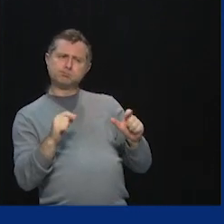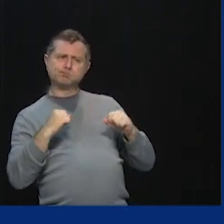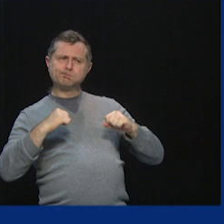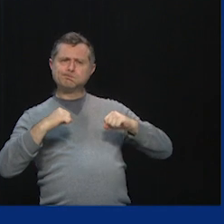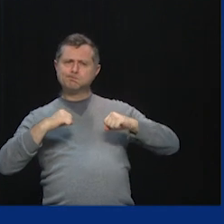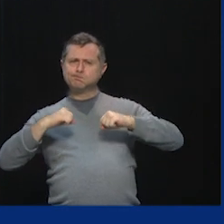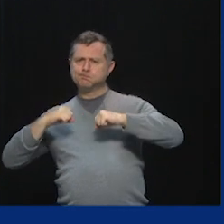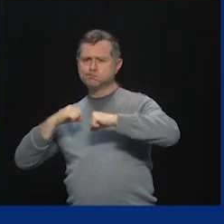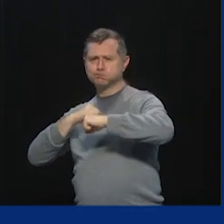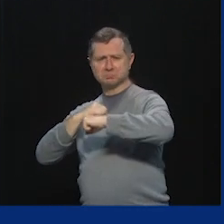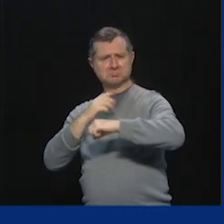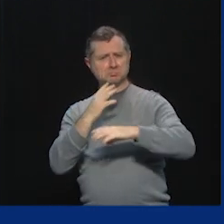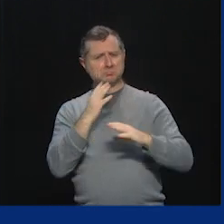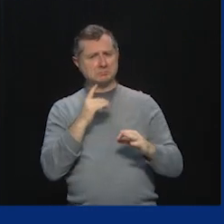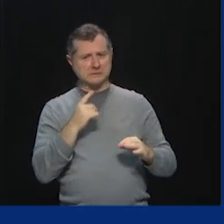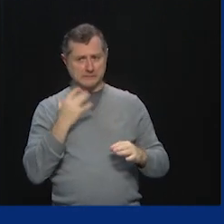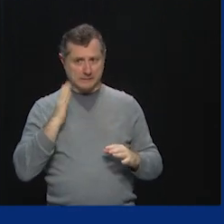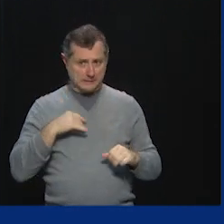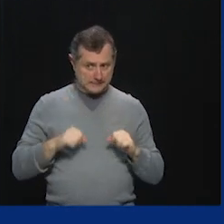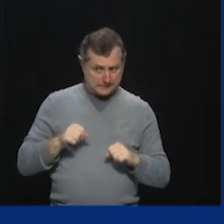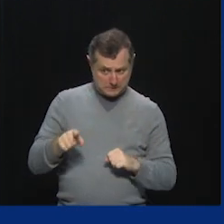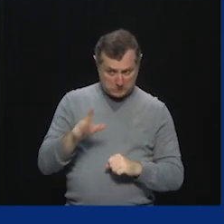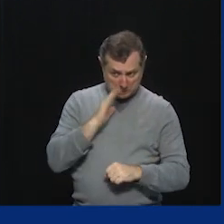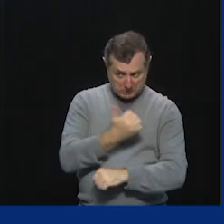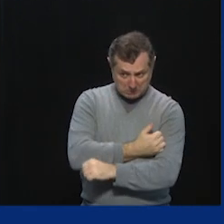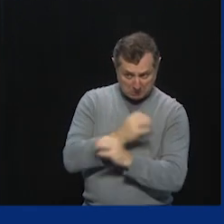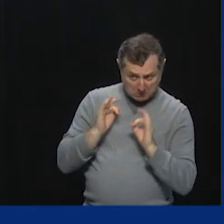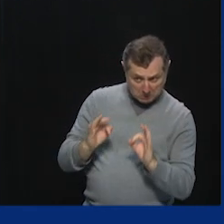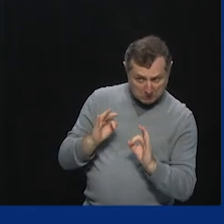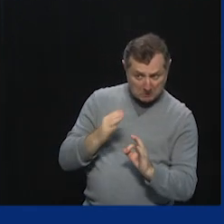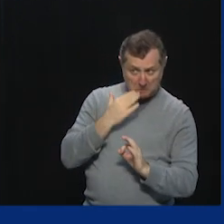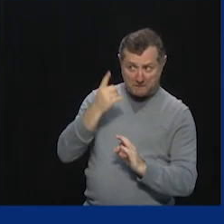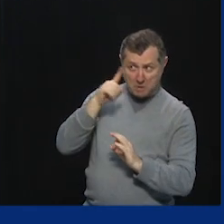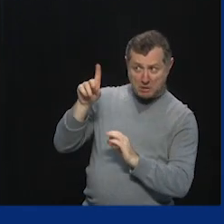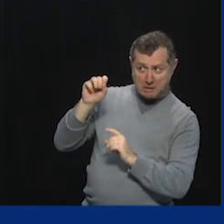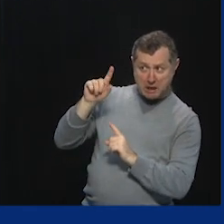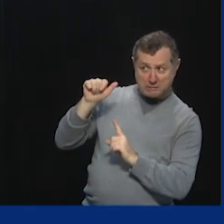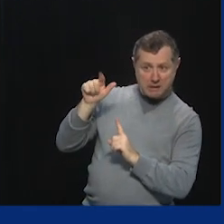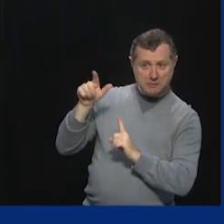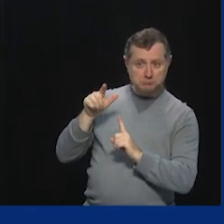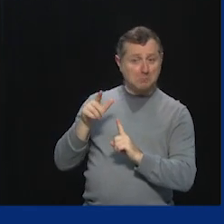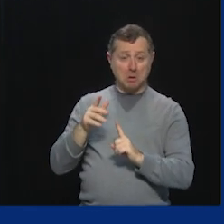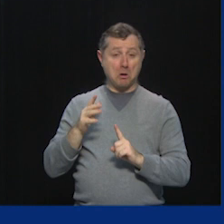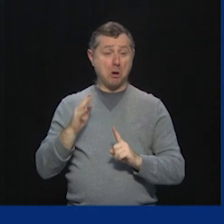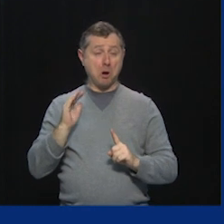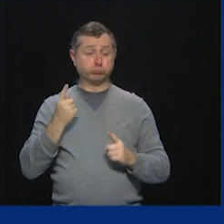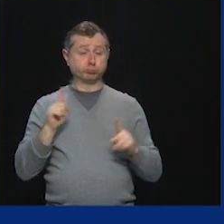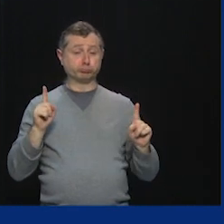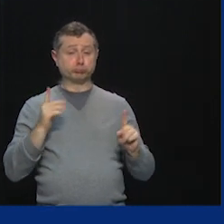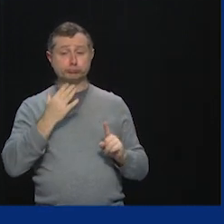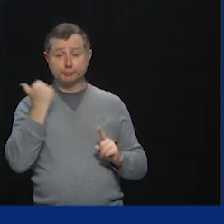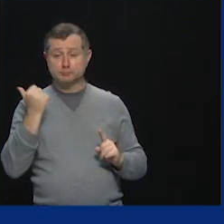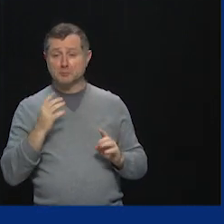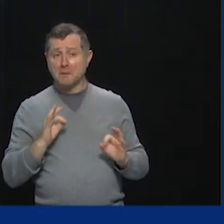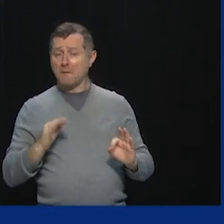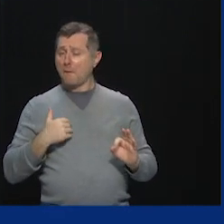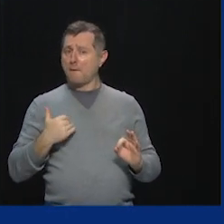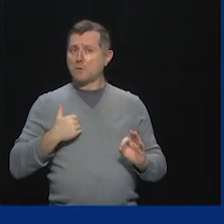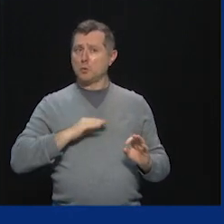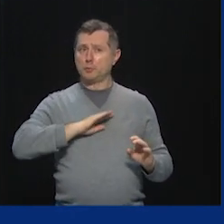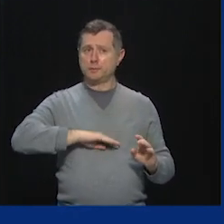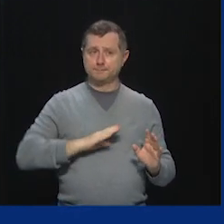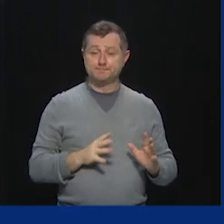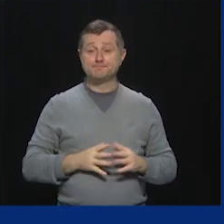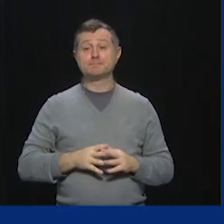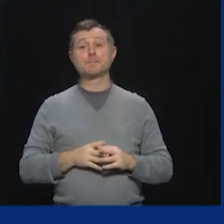quite sure at the very beginning. The vaccines are working. That is the best news we have. A lot of attention on these breakthrough cases, and I wanted